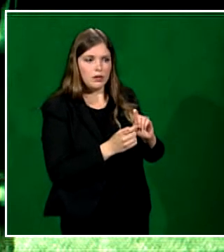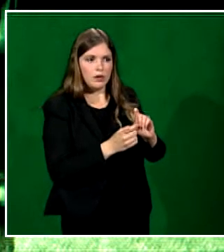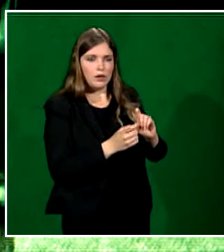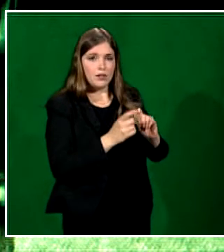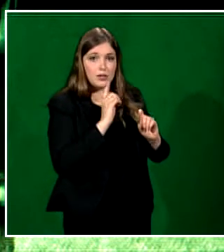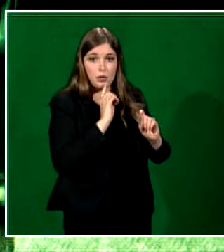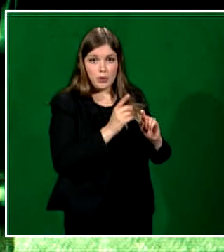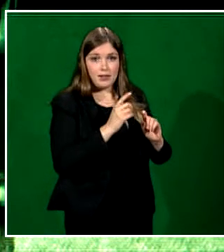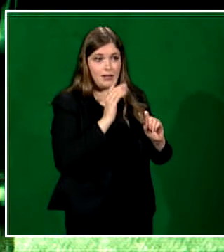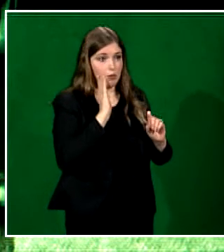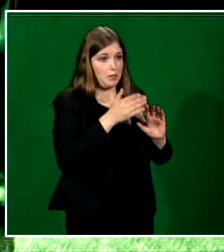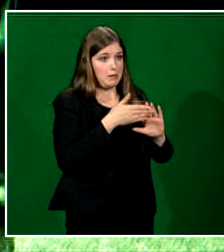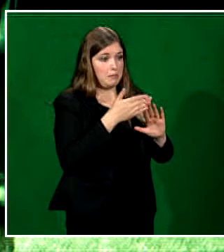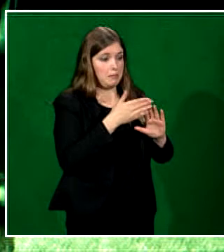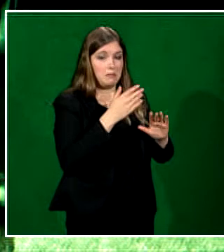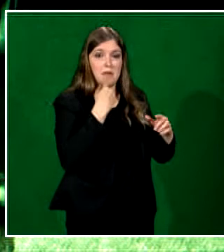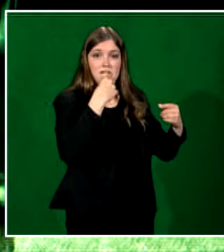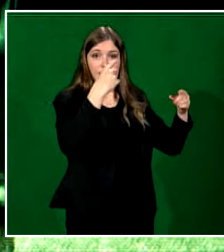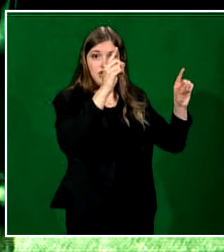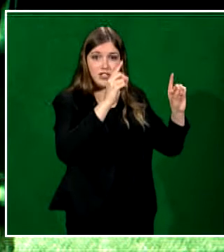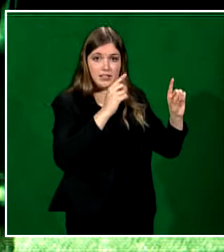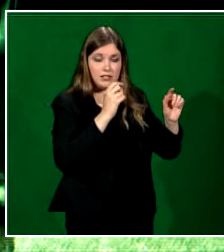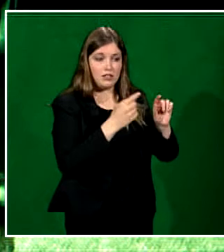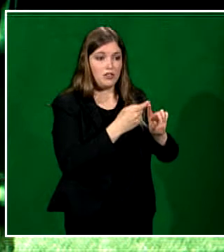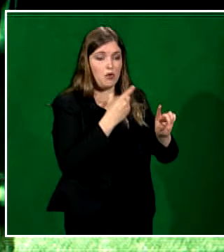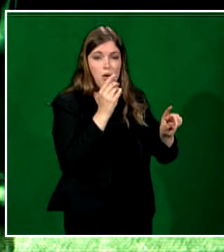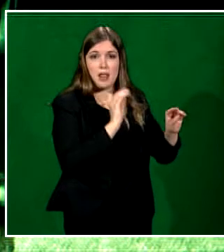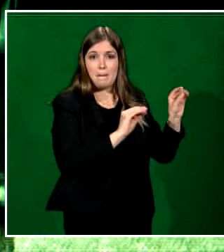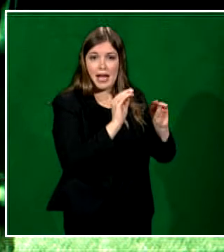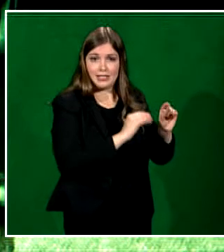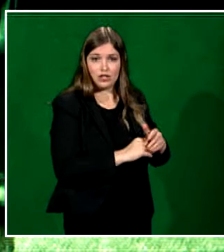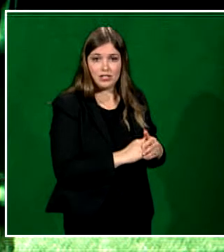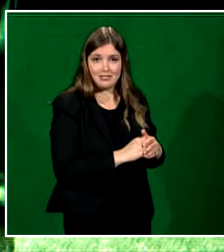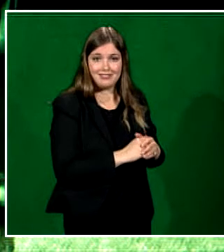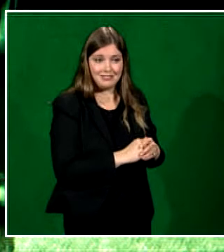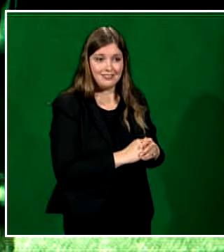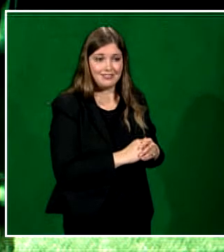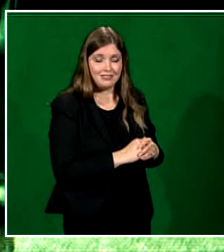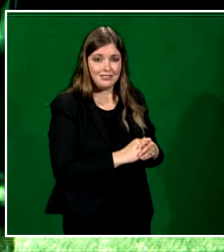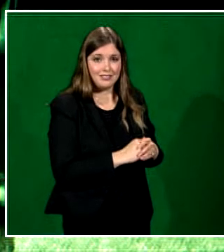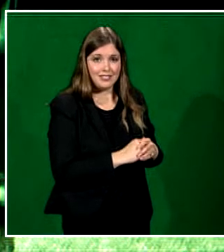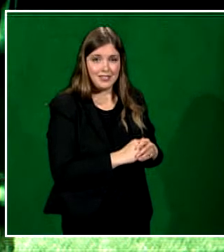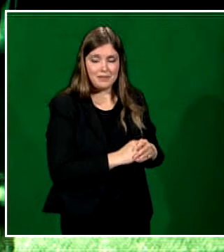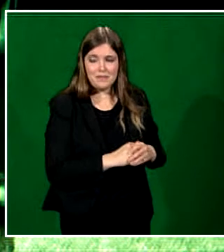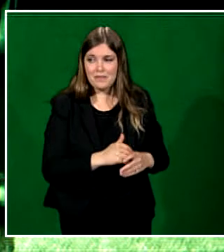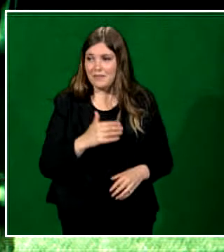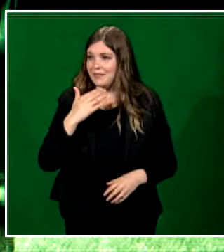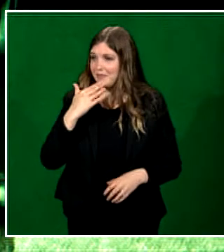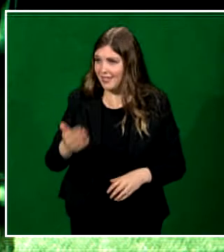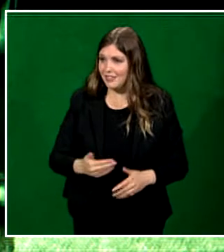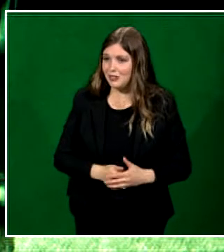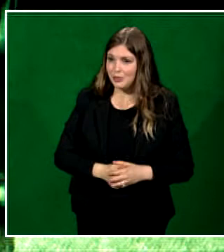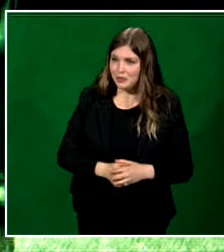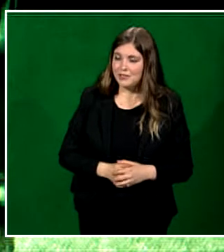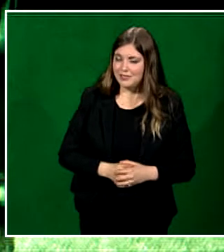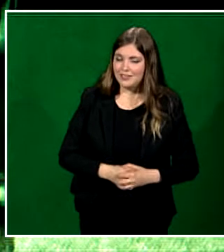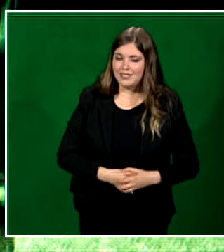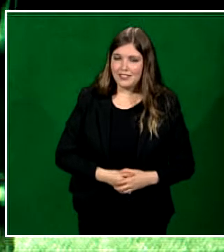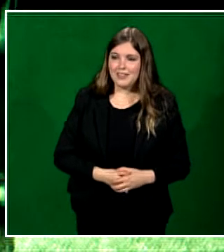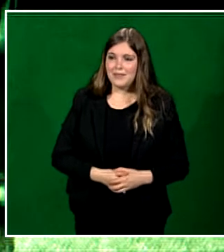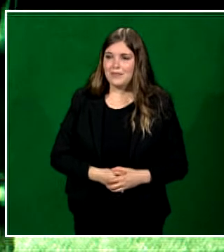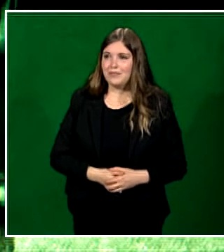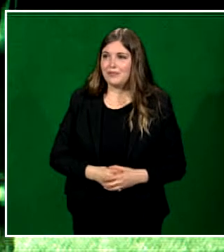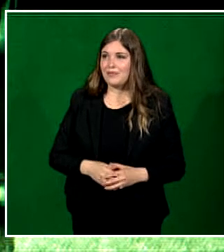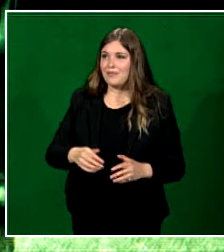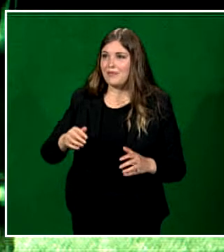can efficiently collect our biopackaging from them. Thank you.